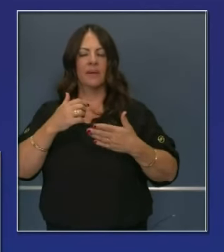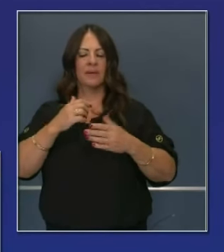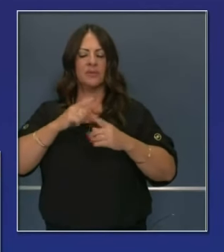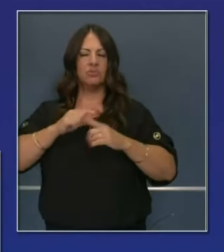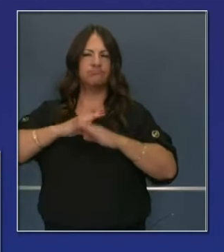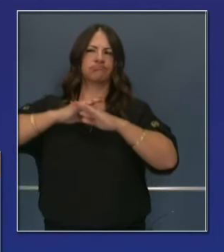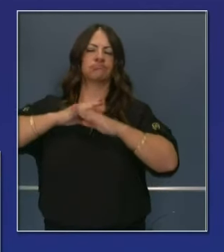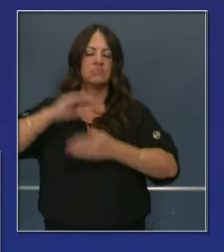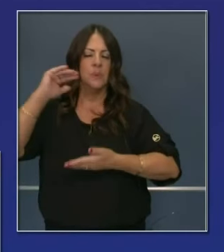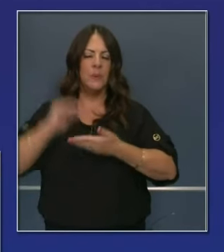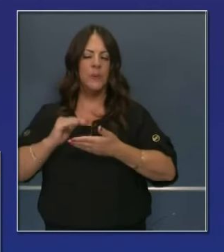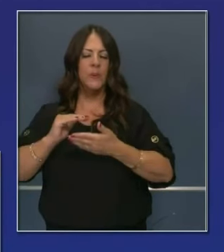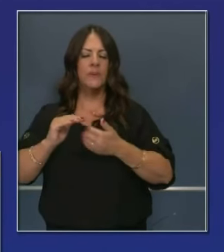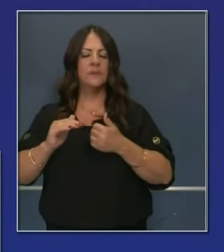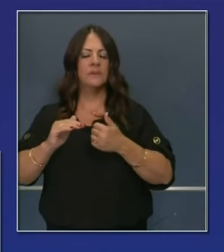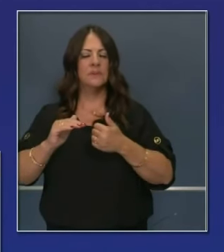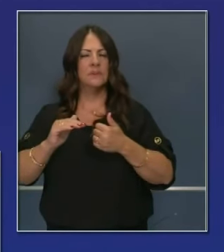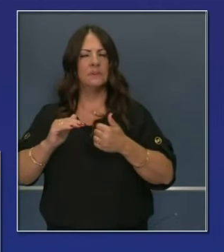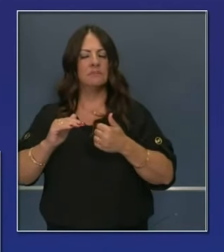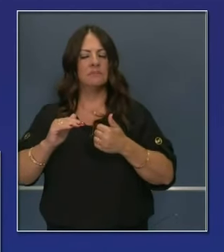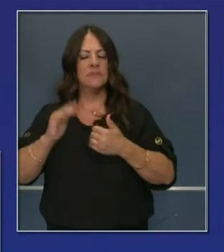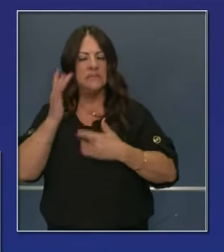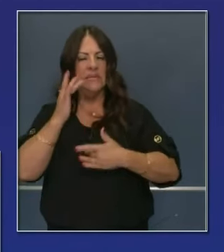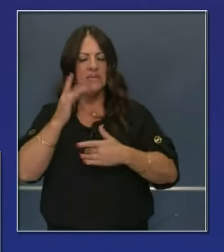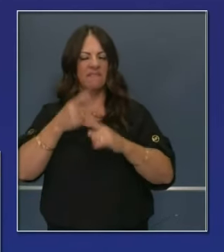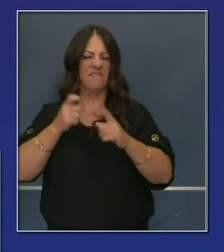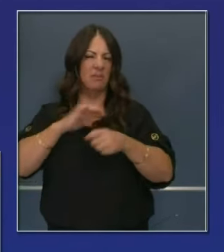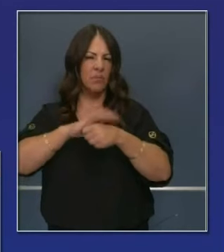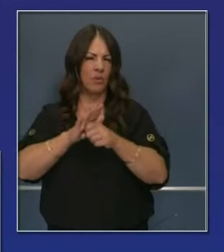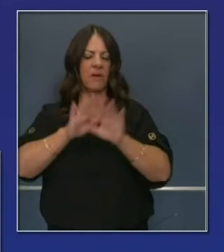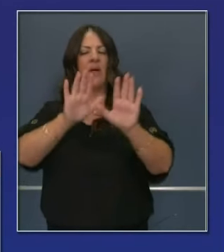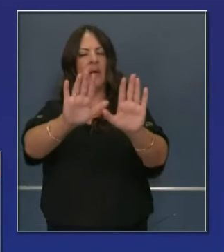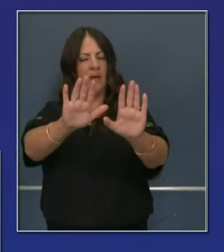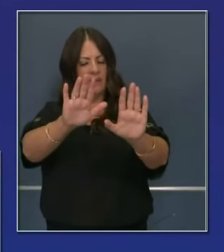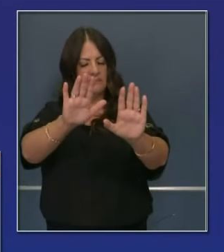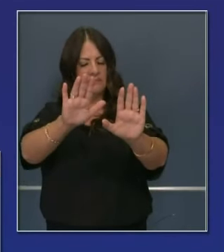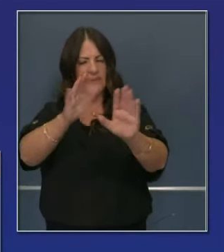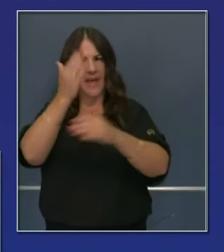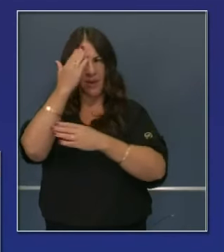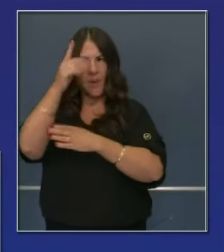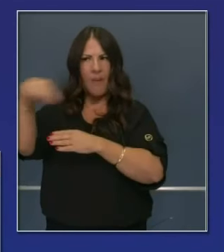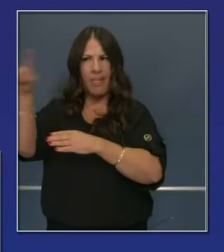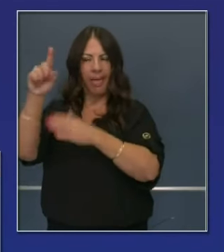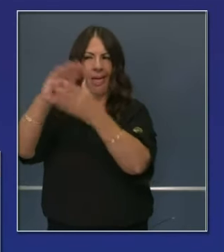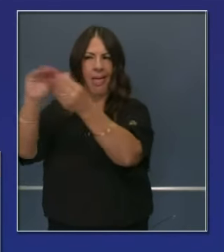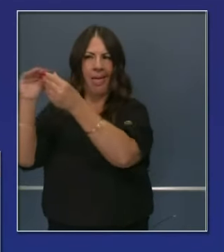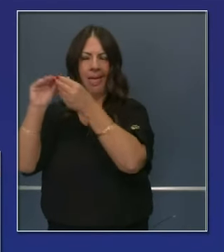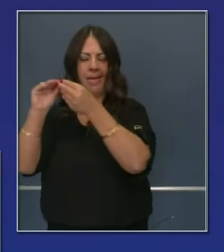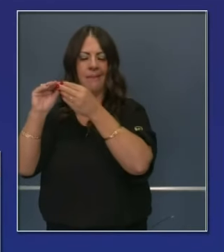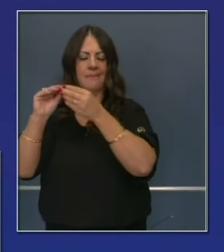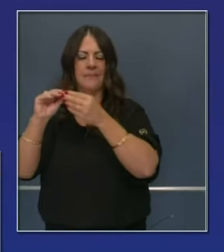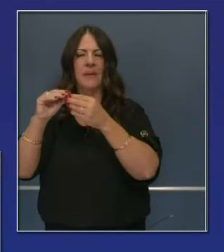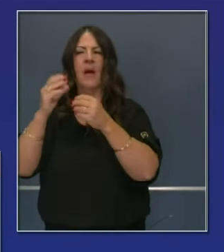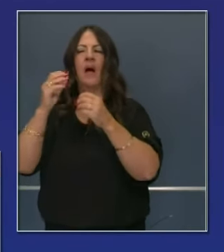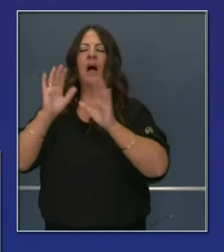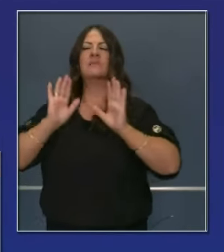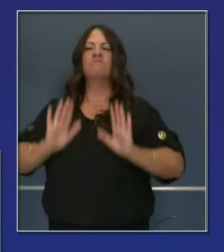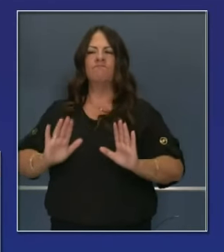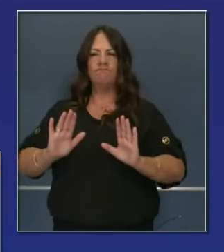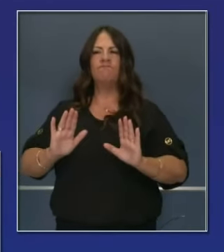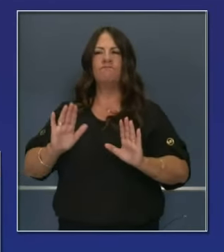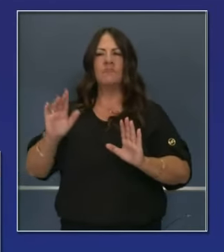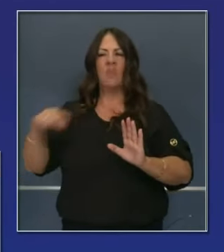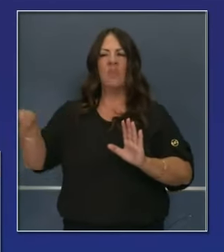in fact, here in the state of California. So all of these approaches, forgive me again for long-windedness, all of these approaches are